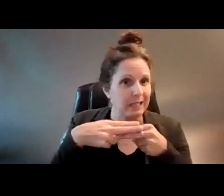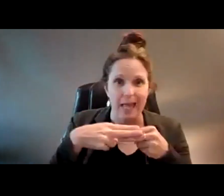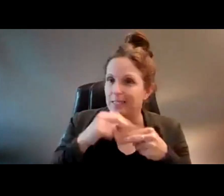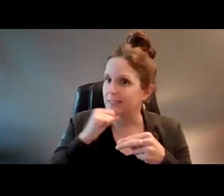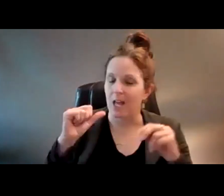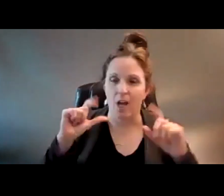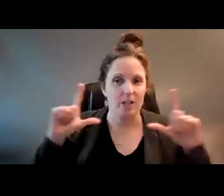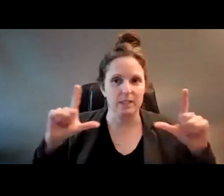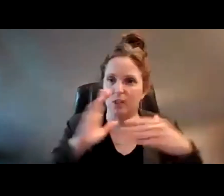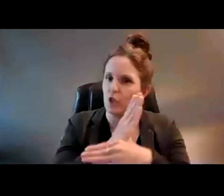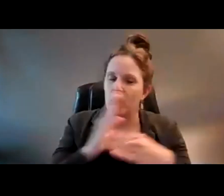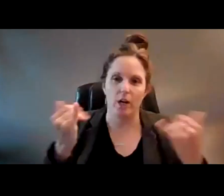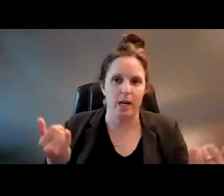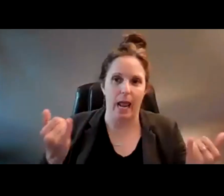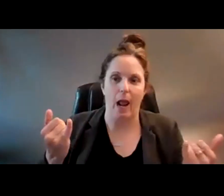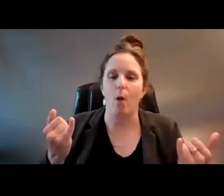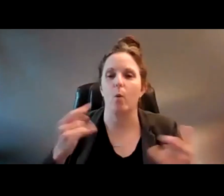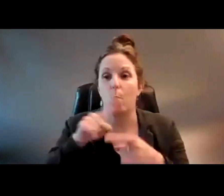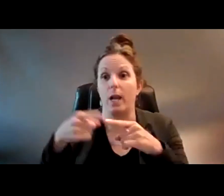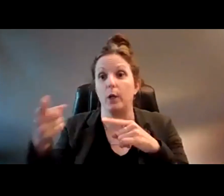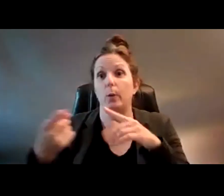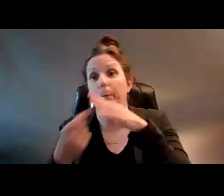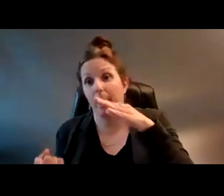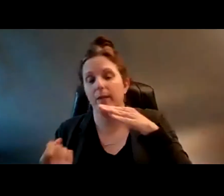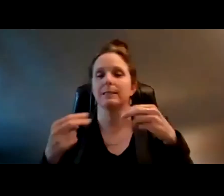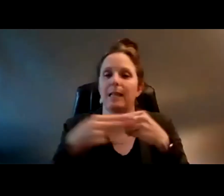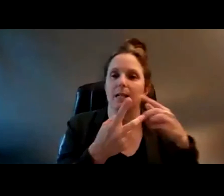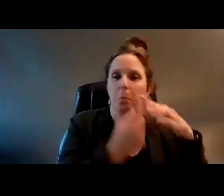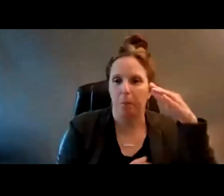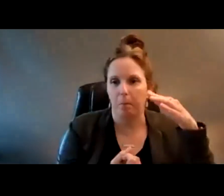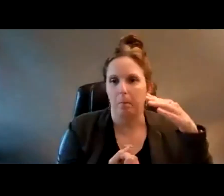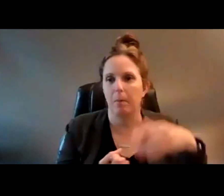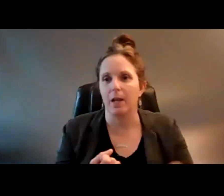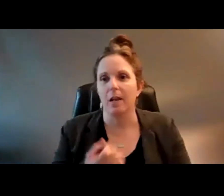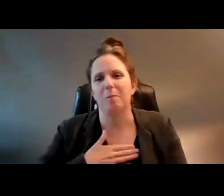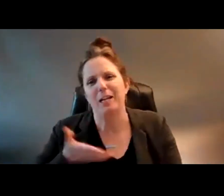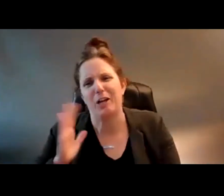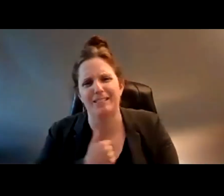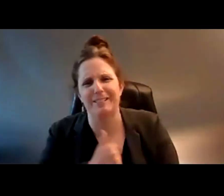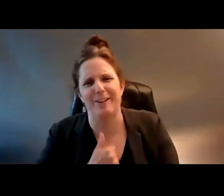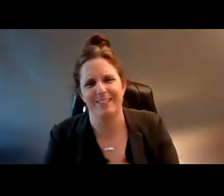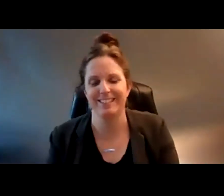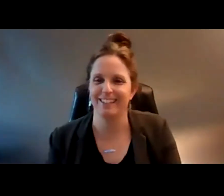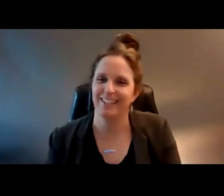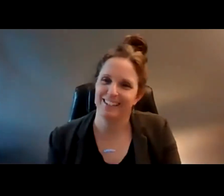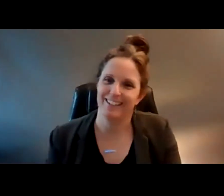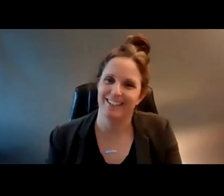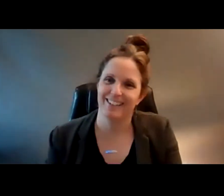shared. They clipped off when your video clipped off. Oh my God, sorry.